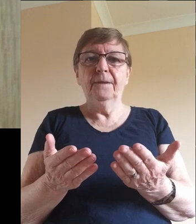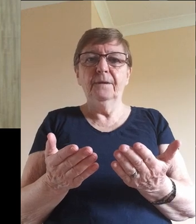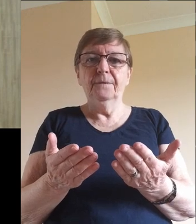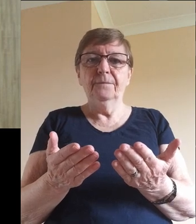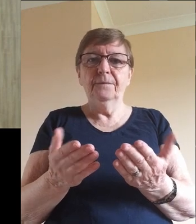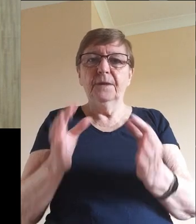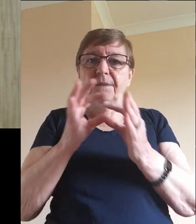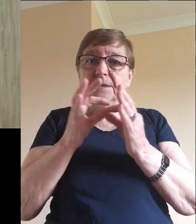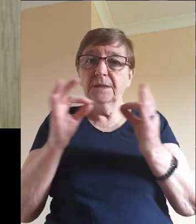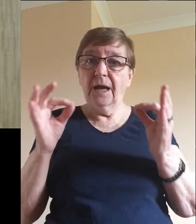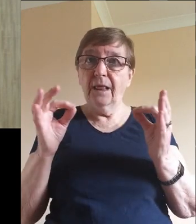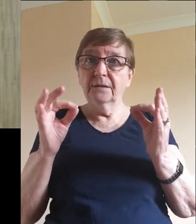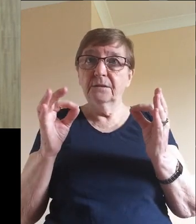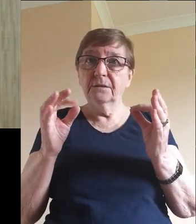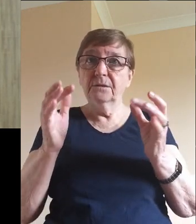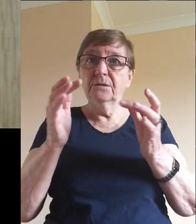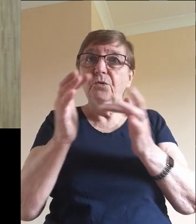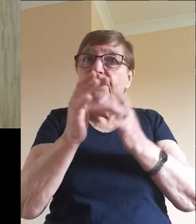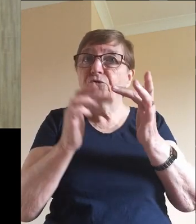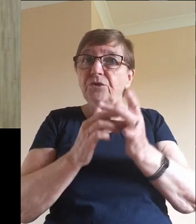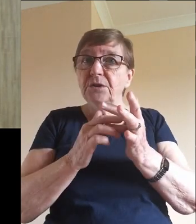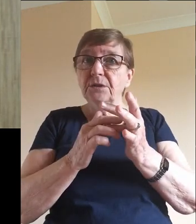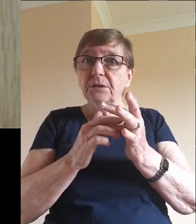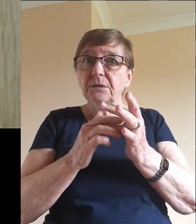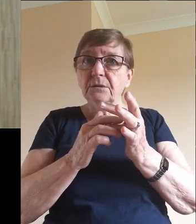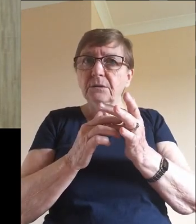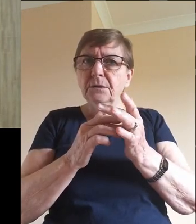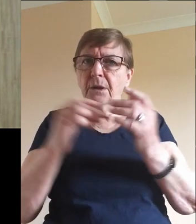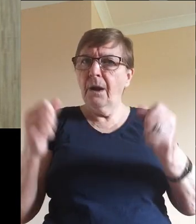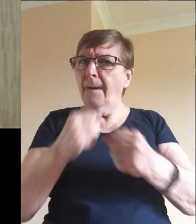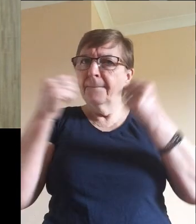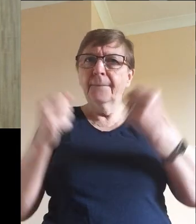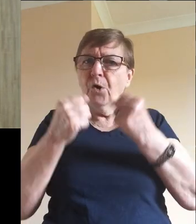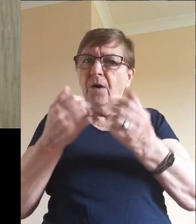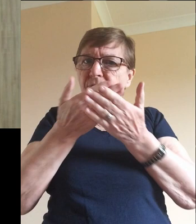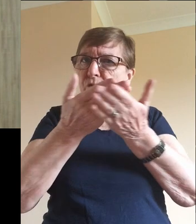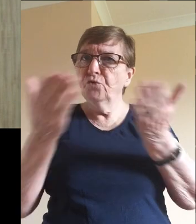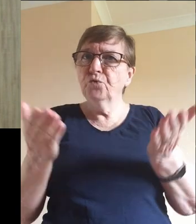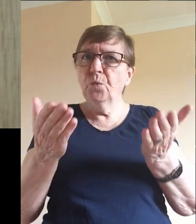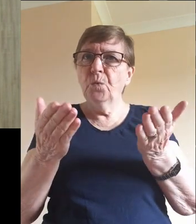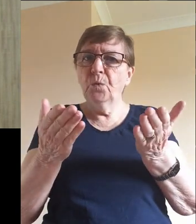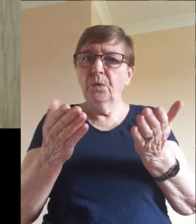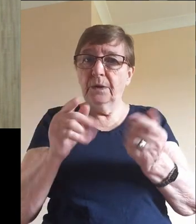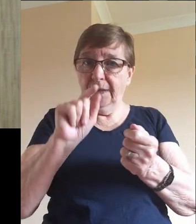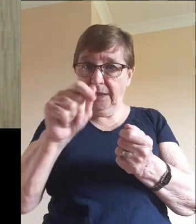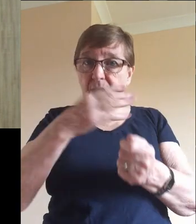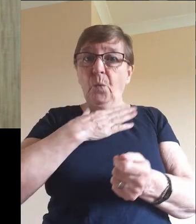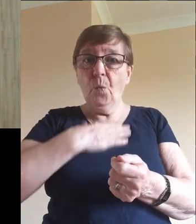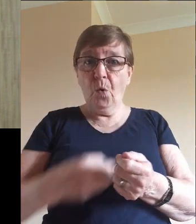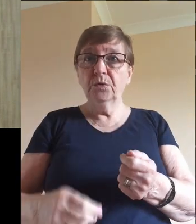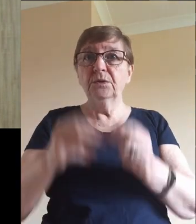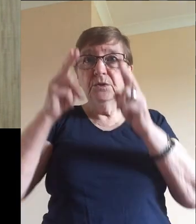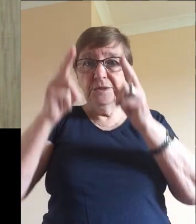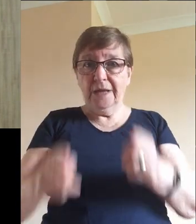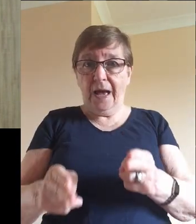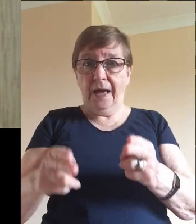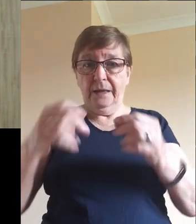The silence of Jesus speaks powerfully of his willingness to die in our place.